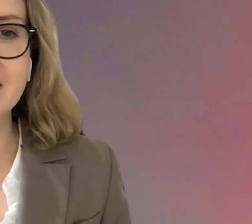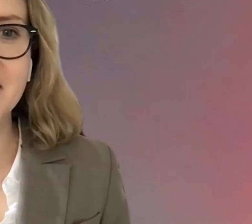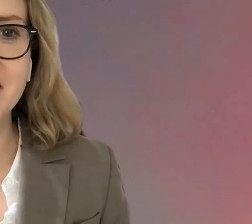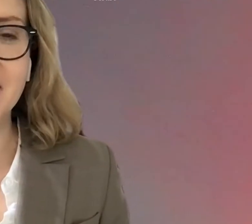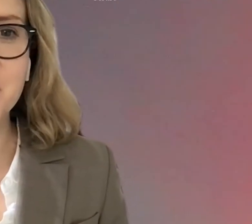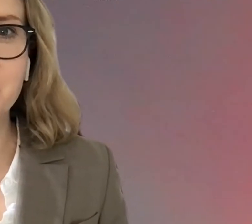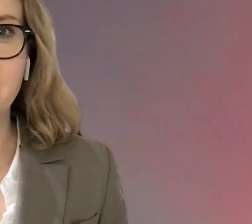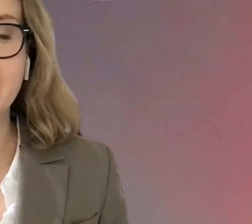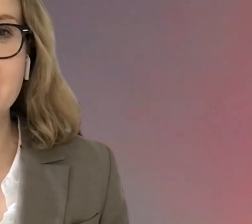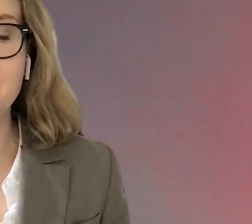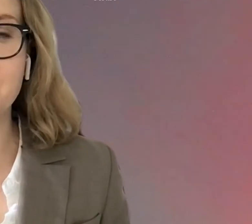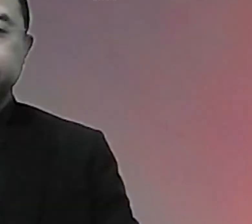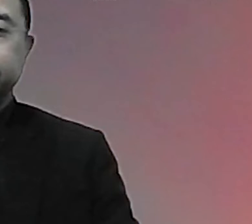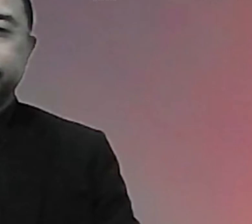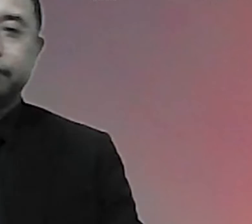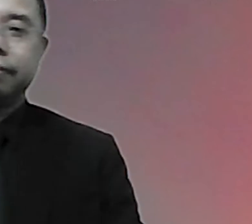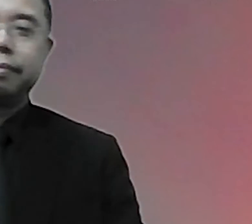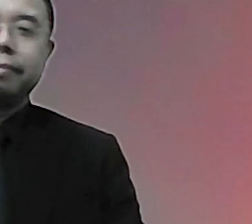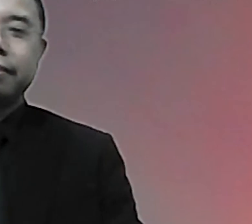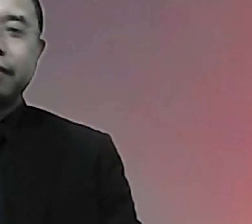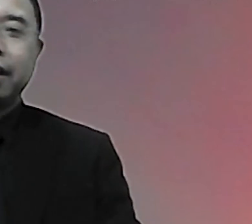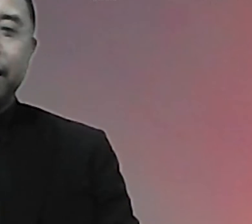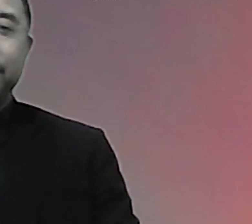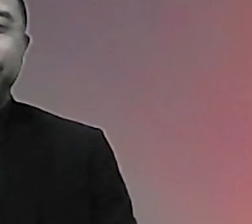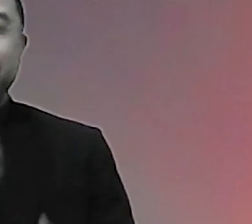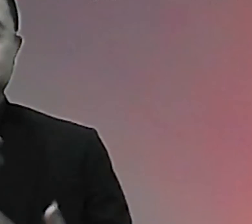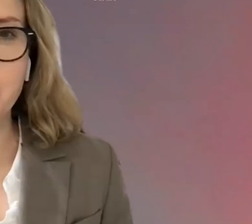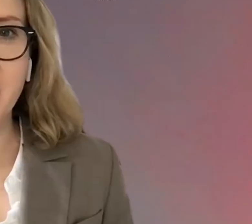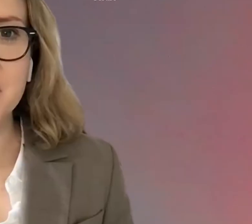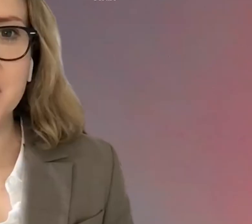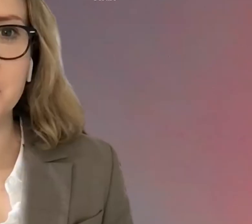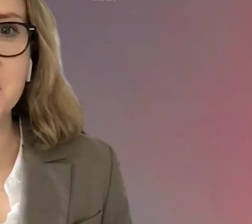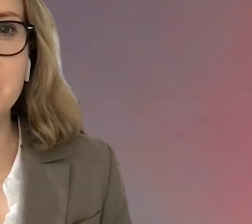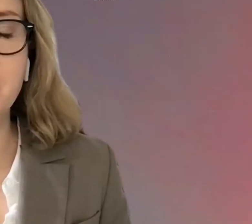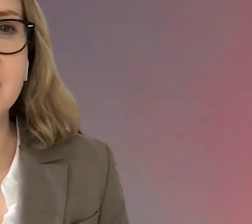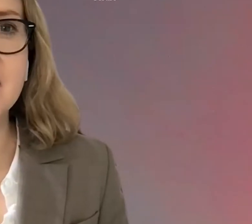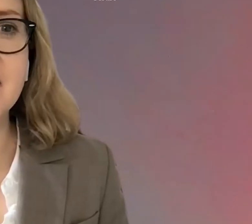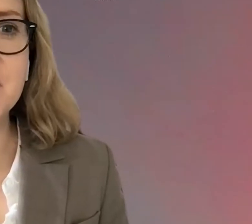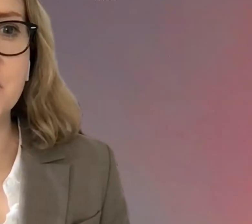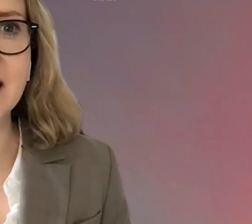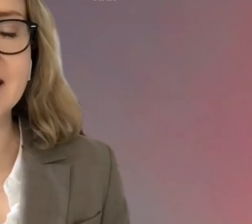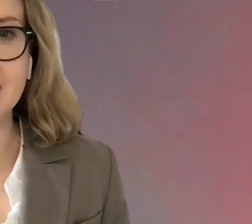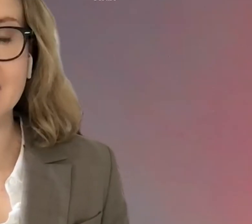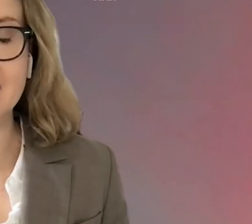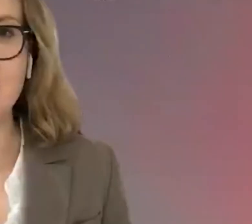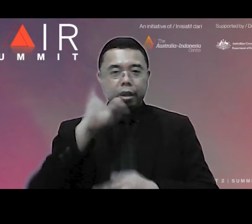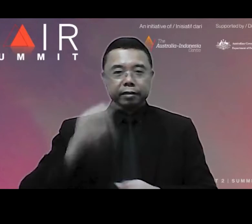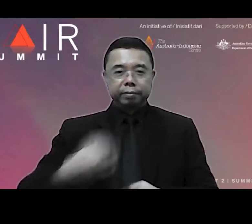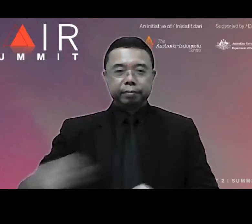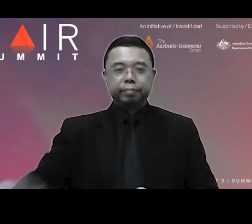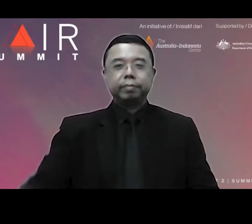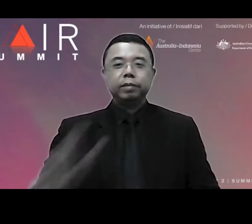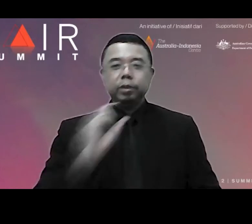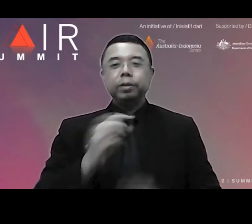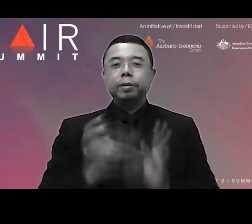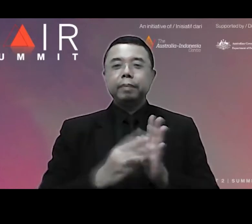Hello, and thanks for joining us for our second session today for the PAIR Summit by the